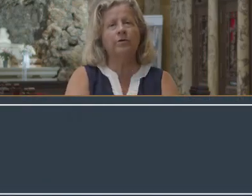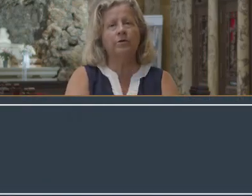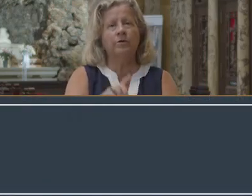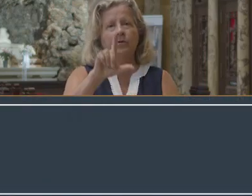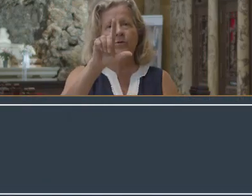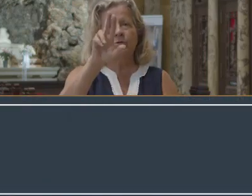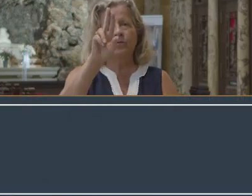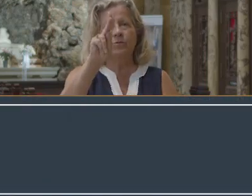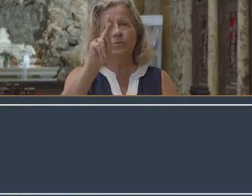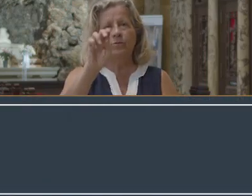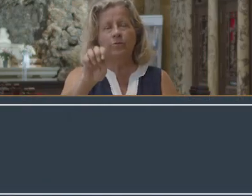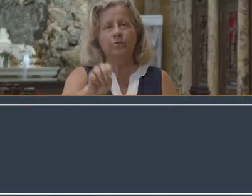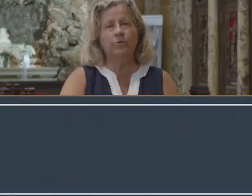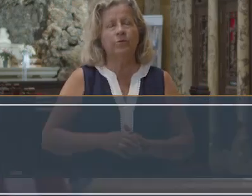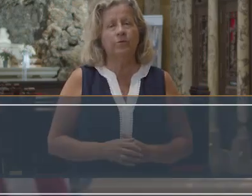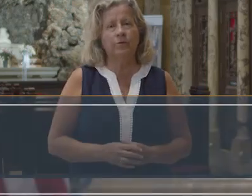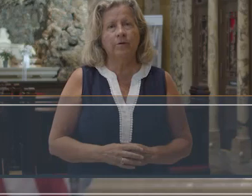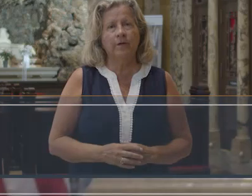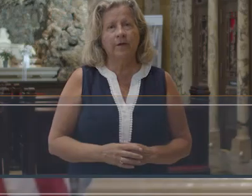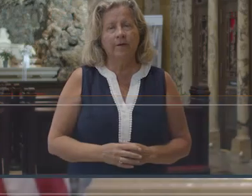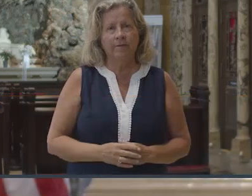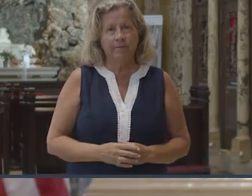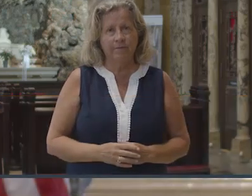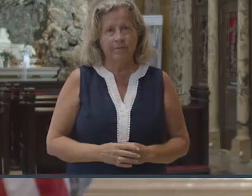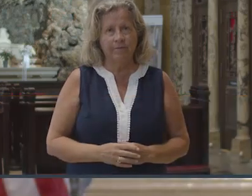Luke. Glory to you, O Lord.